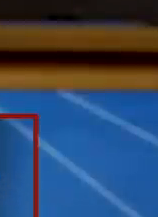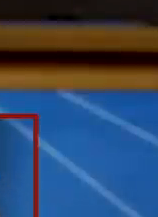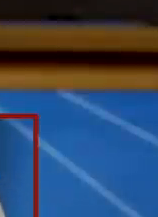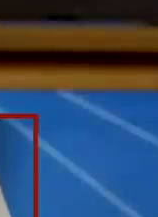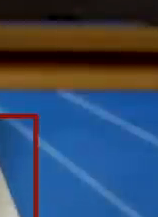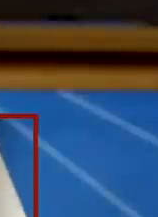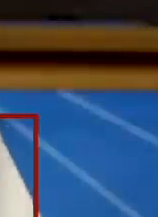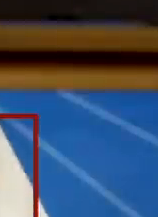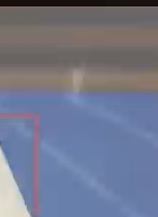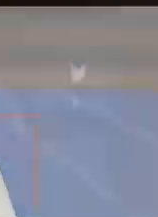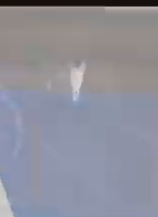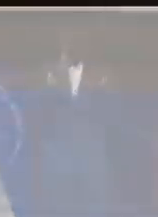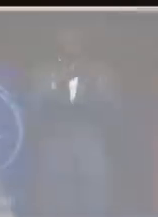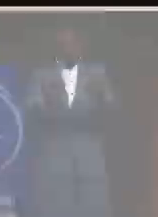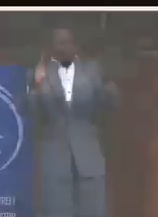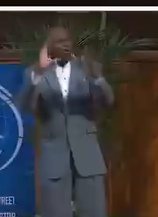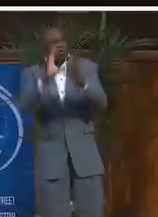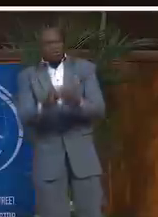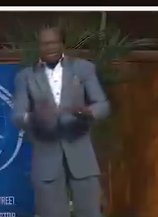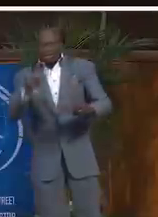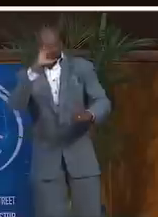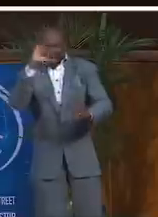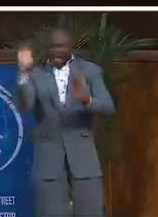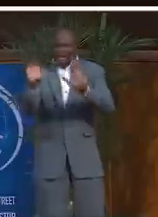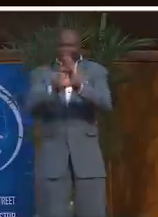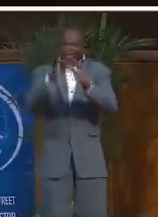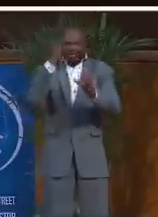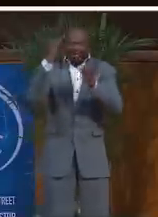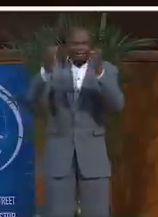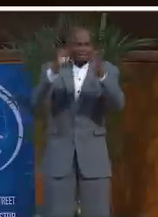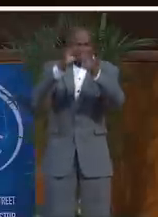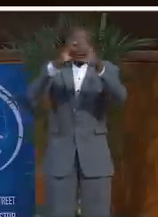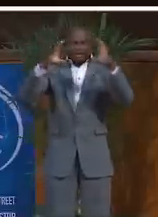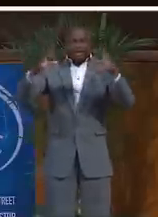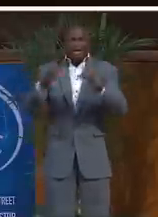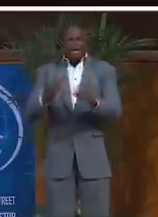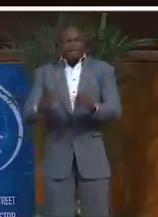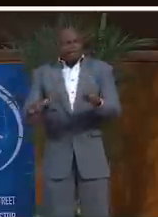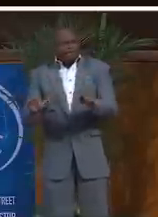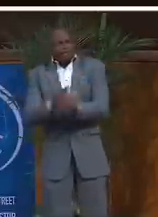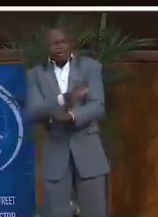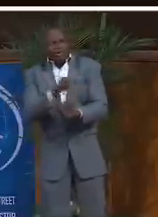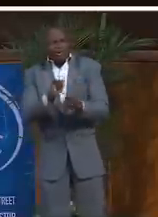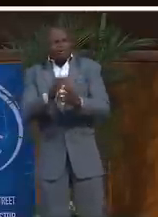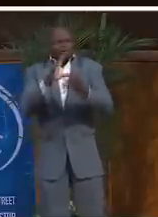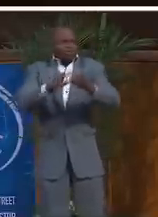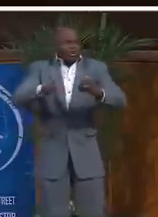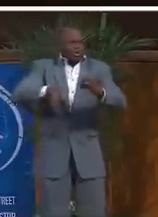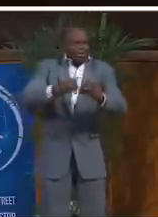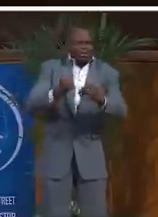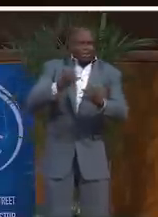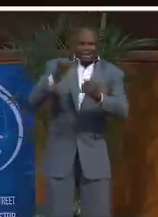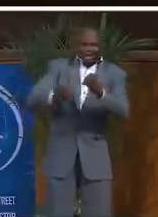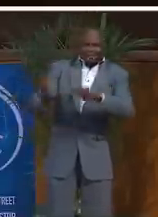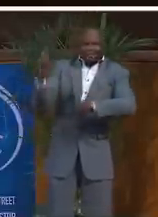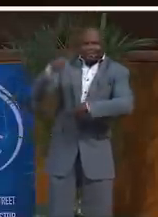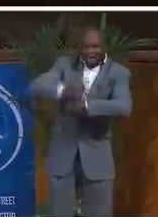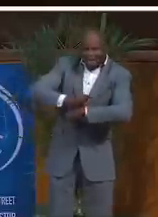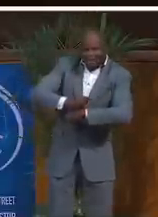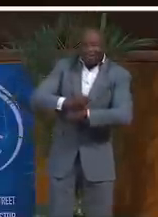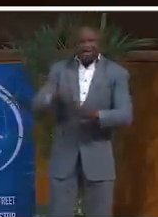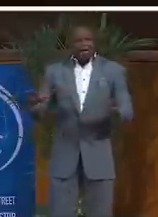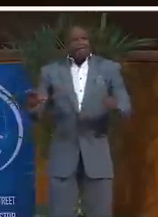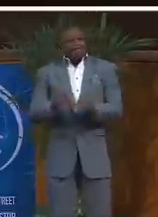filled with metaphor and imagery, filled with apocalyptic language, filled